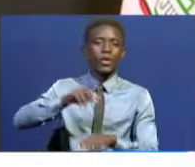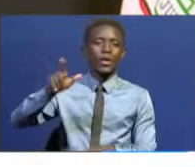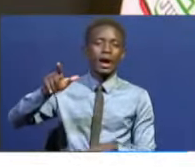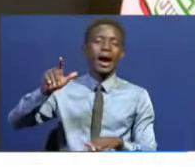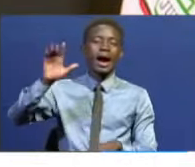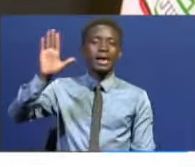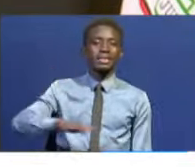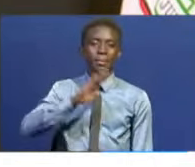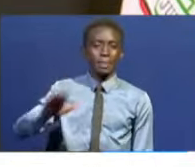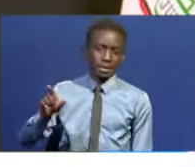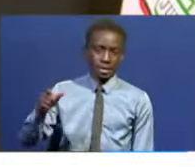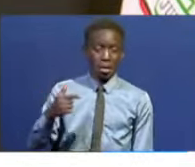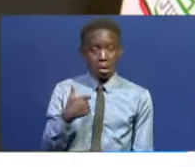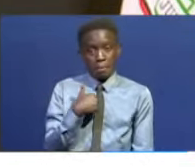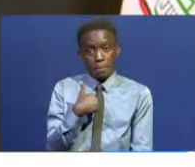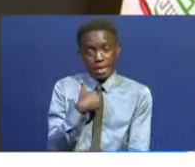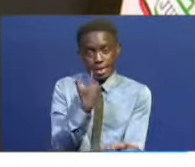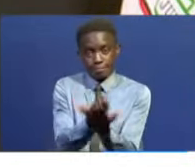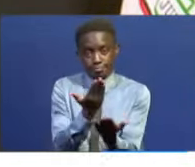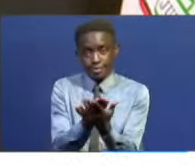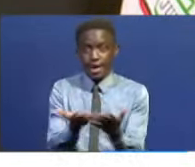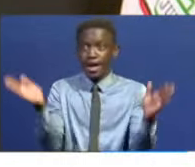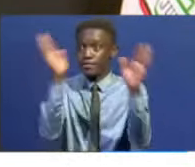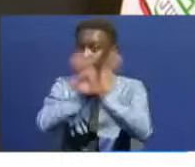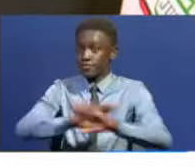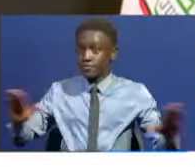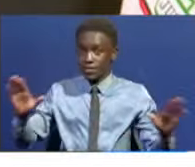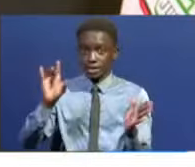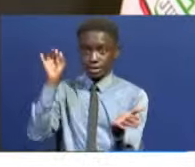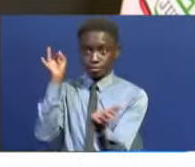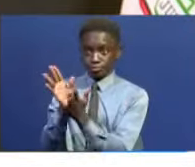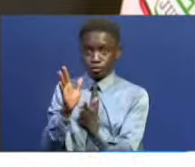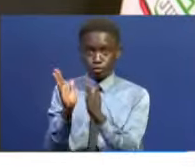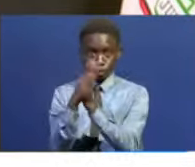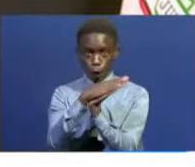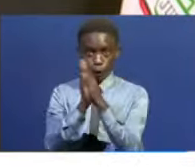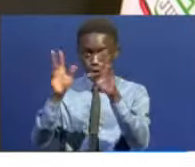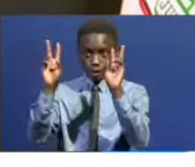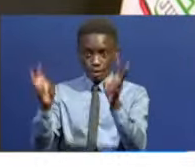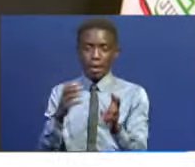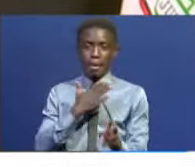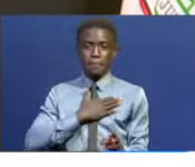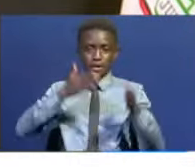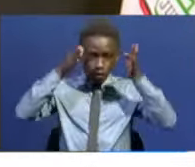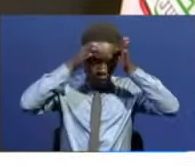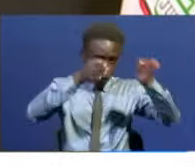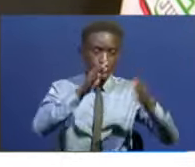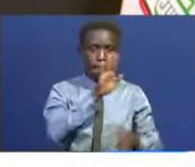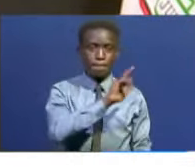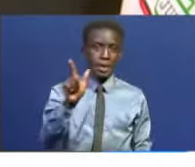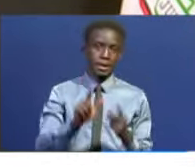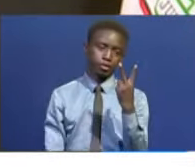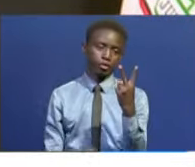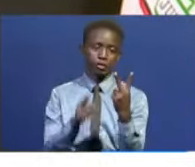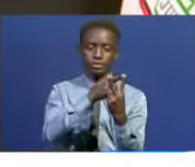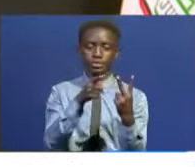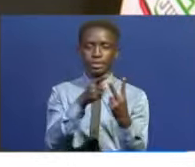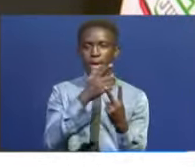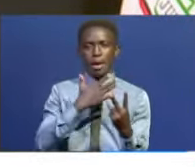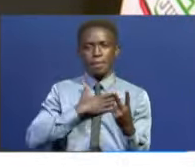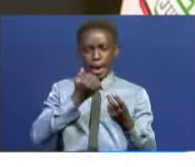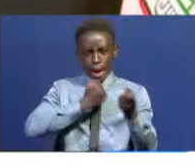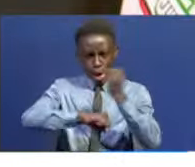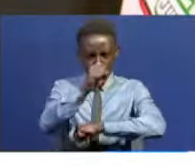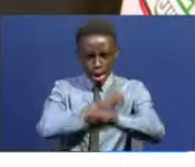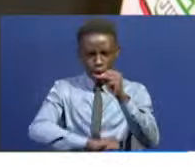Assembly immediately after the impeachment process to embark on these two bills and see them to fruition so that